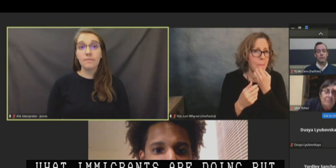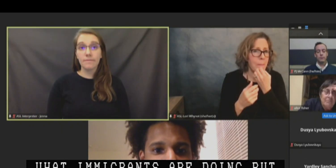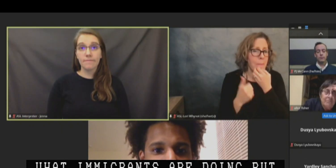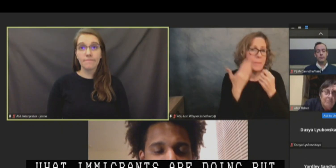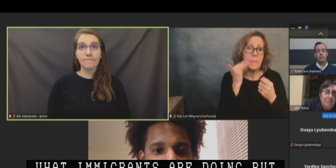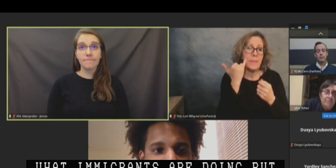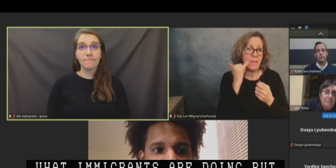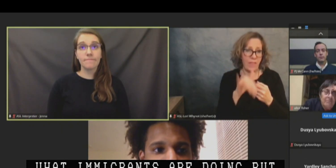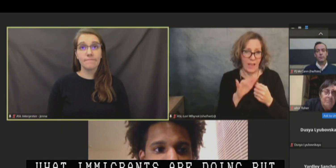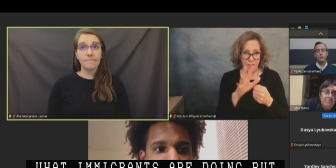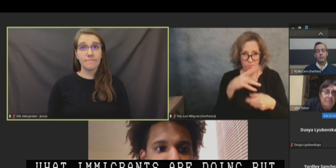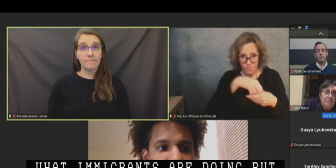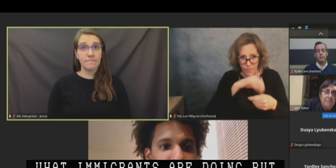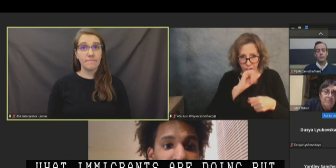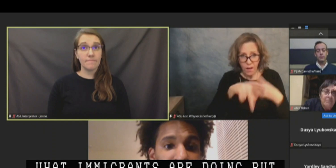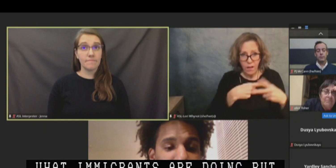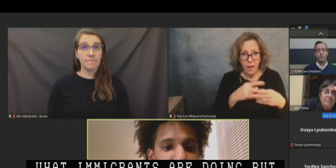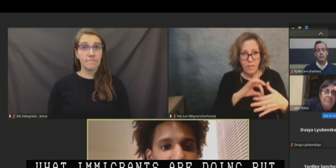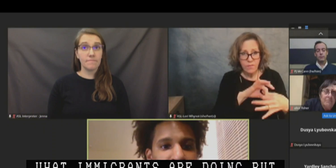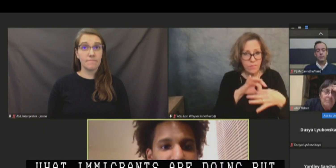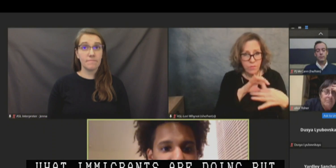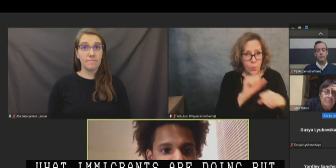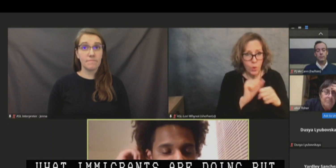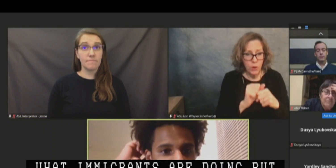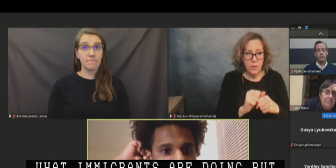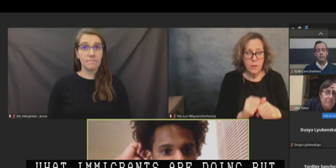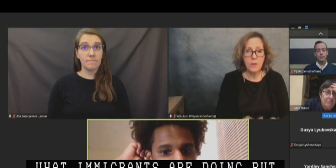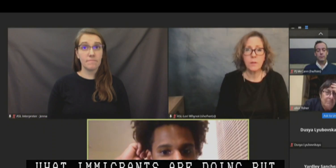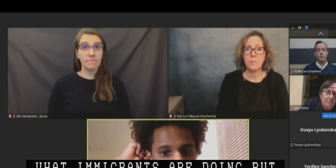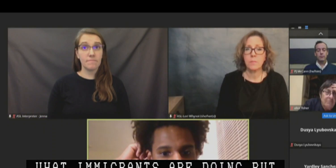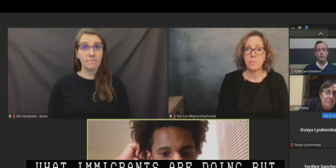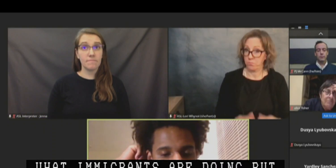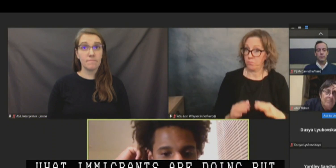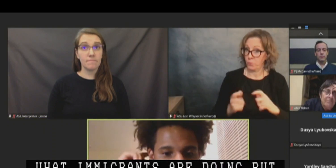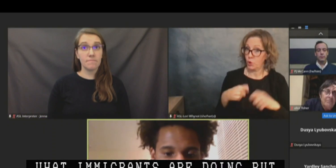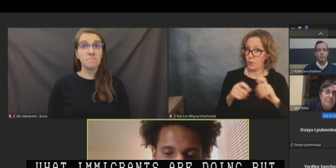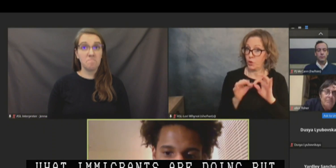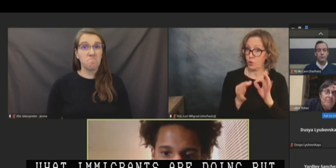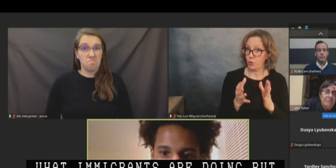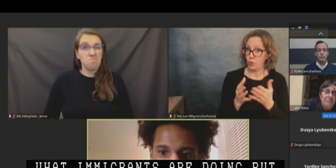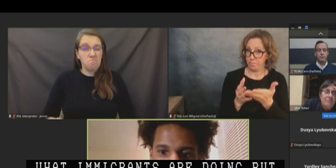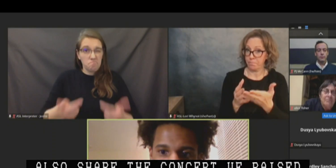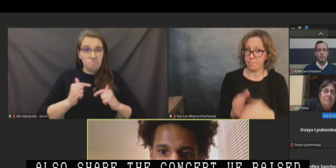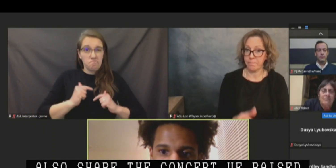involved in. Thank you so much for bringing that point.